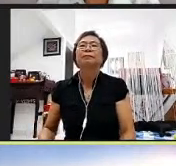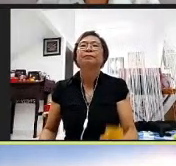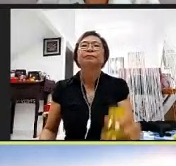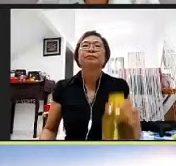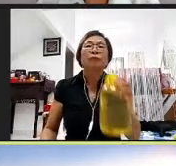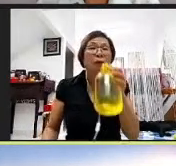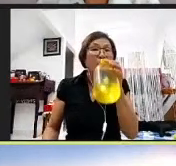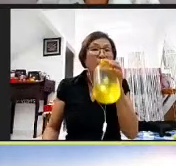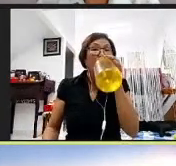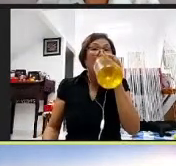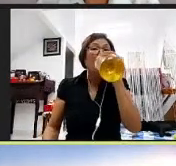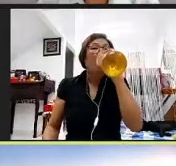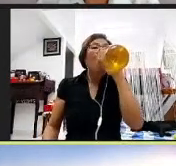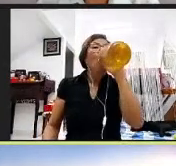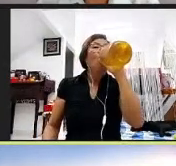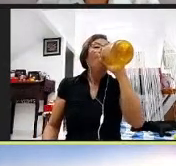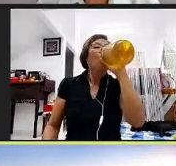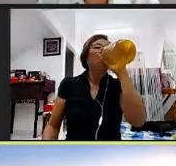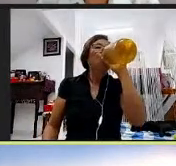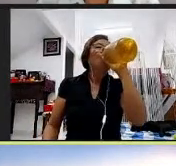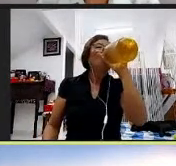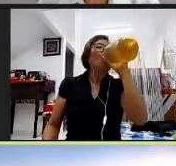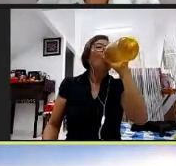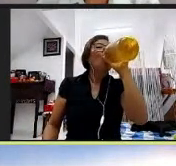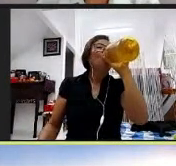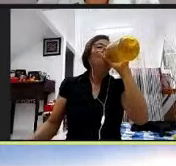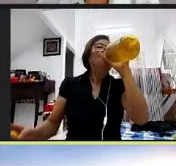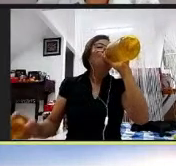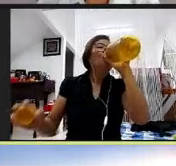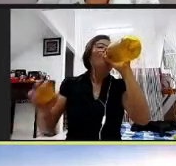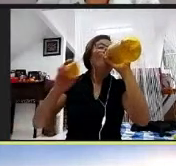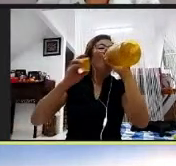I'm able to see the chat here.